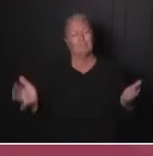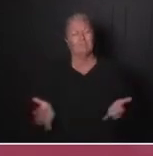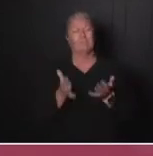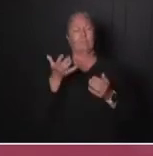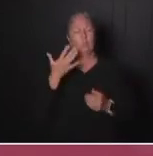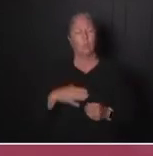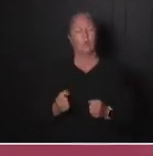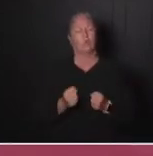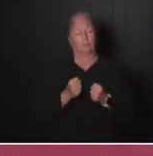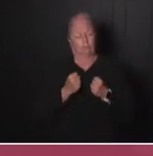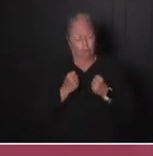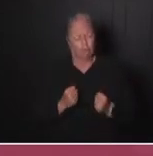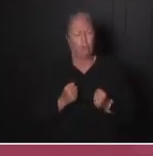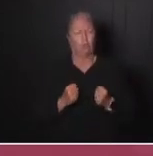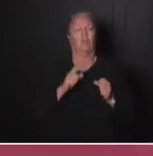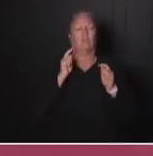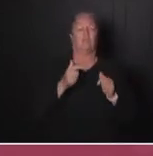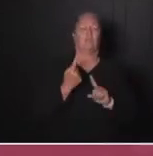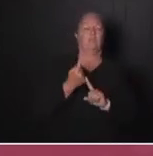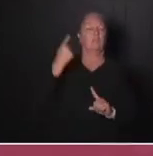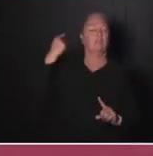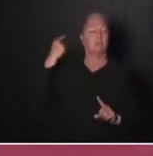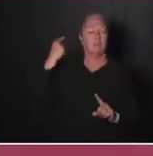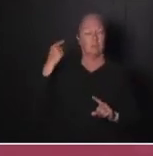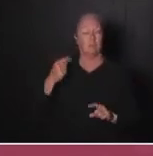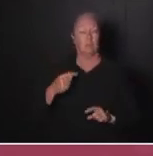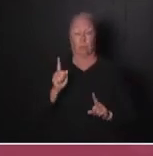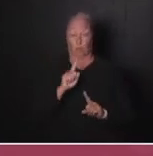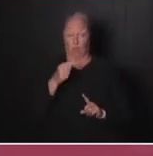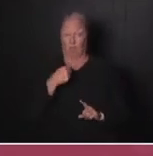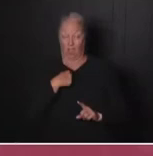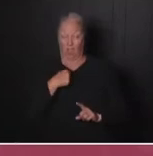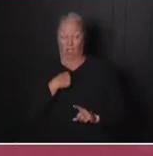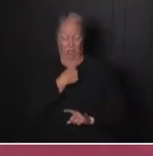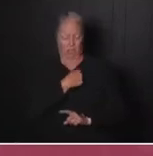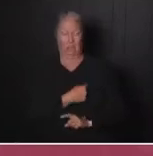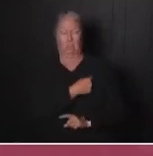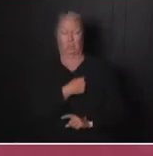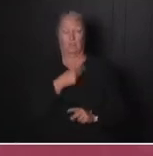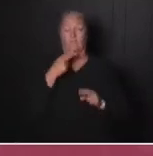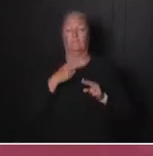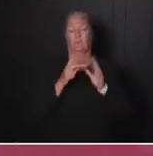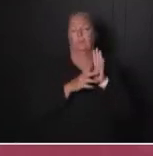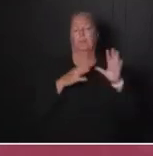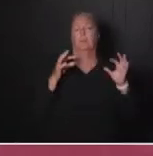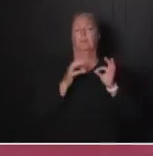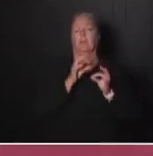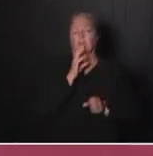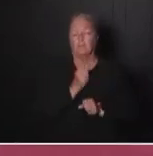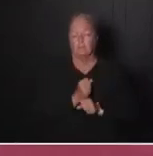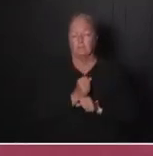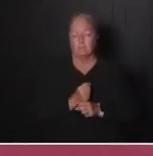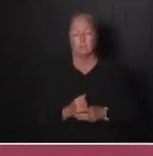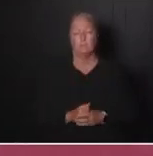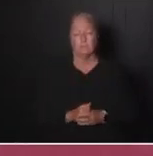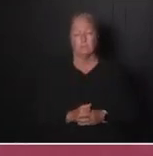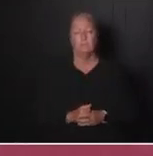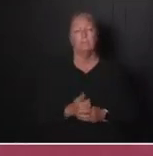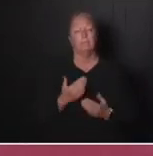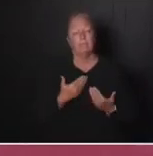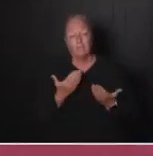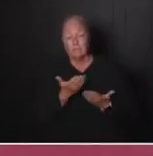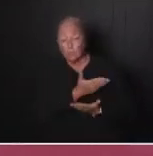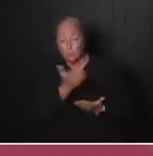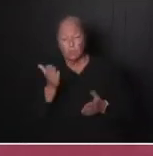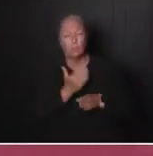back stronger. Here's what I pledge on behalf of Labor. Labor will give working Australians